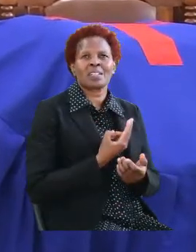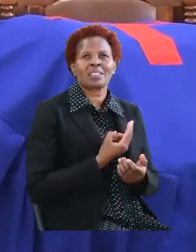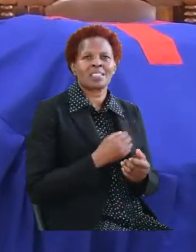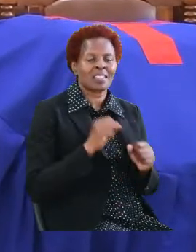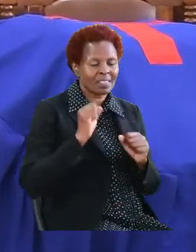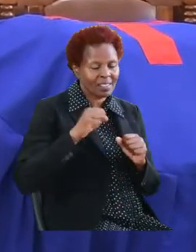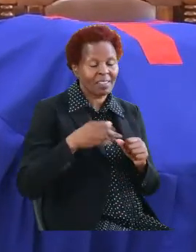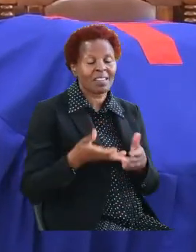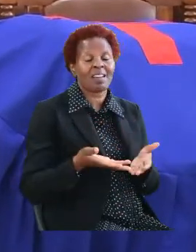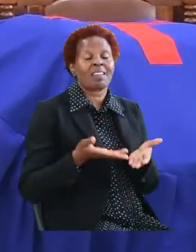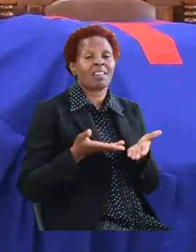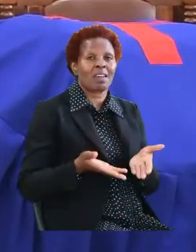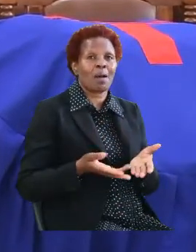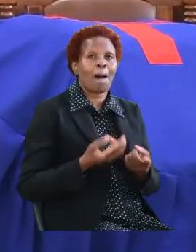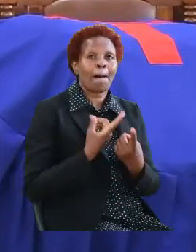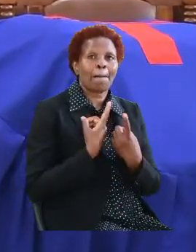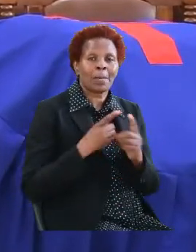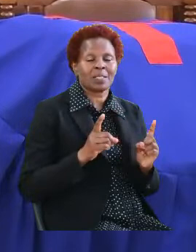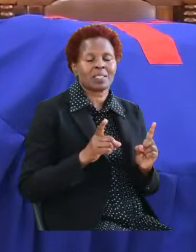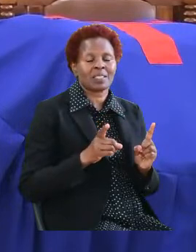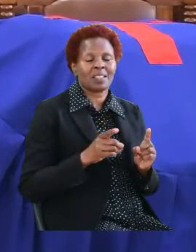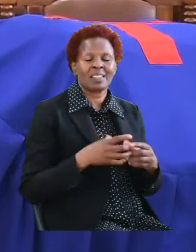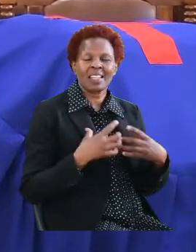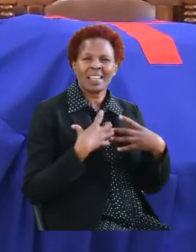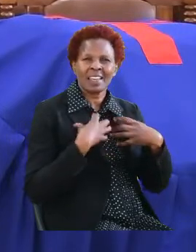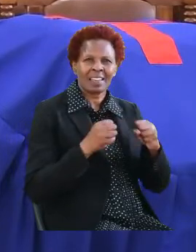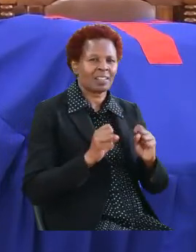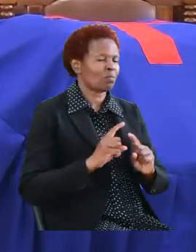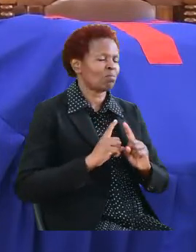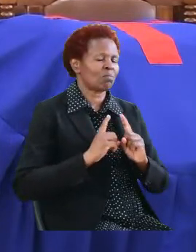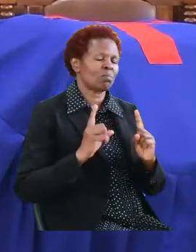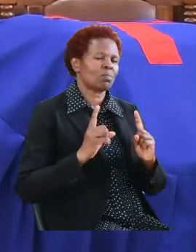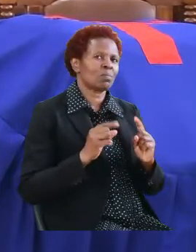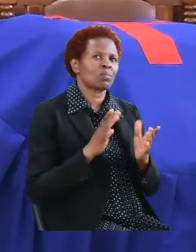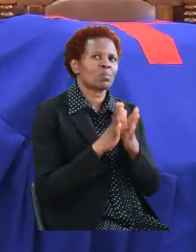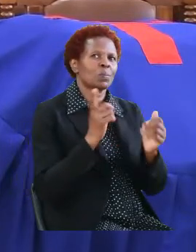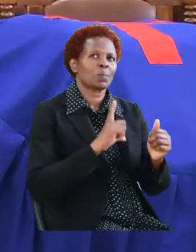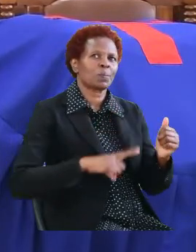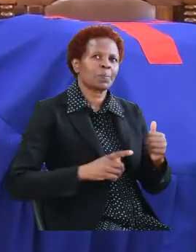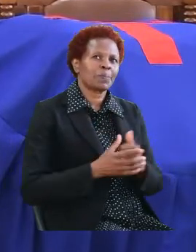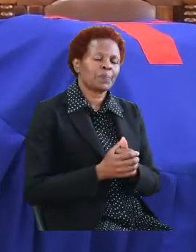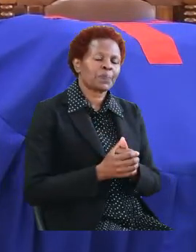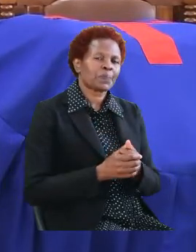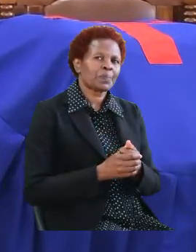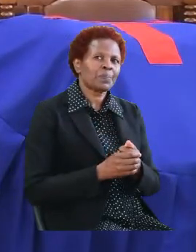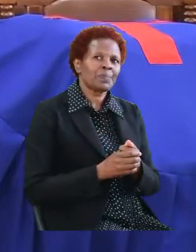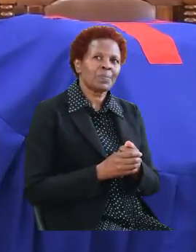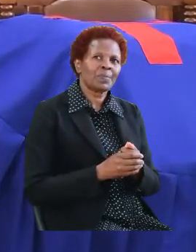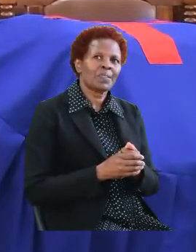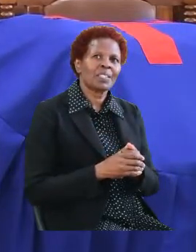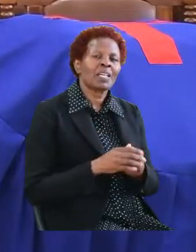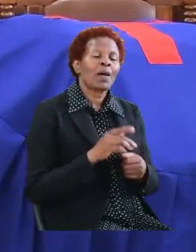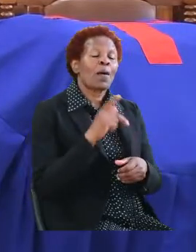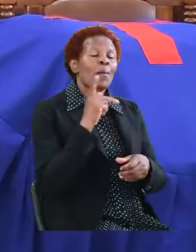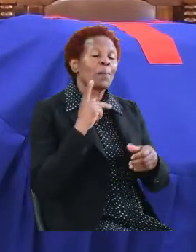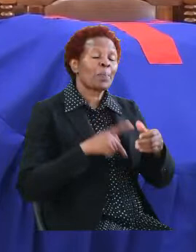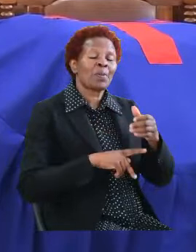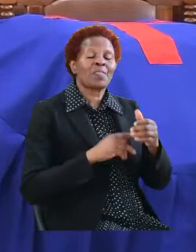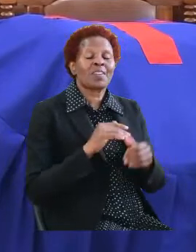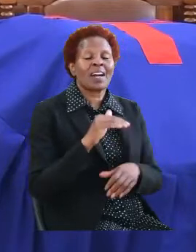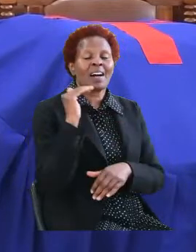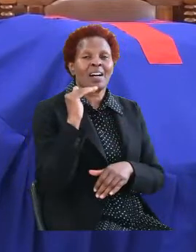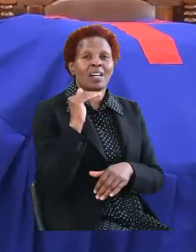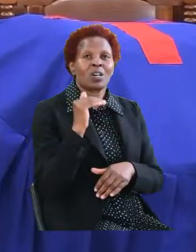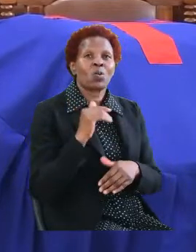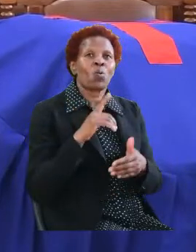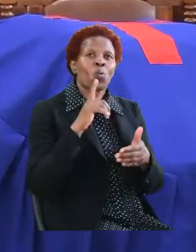had, but they were not getting the healing. Praise the name of the Lord. Jeremiah asked, what is